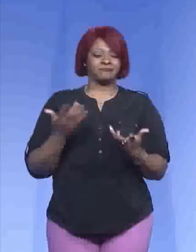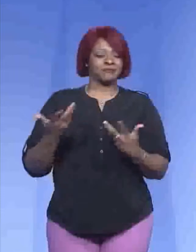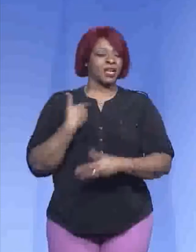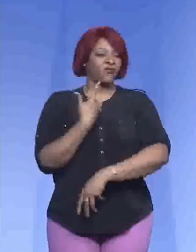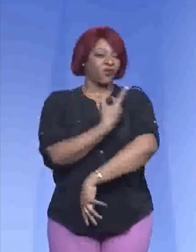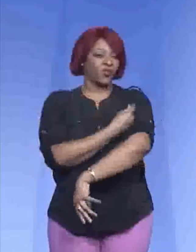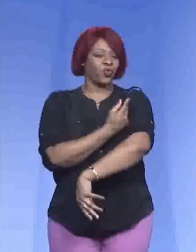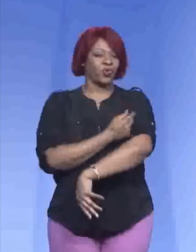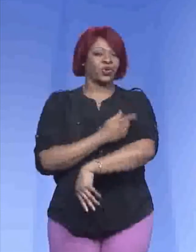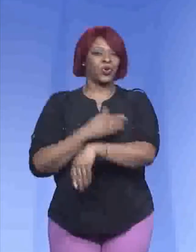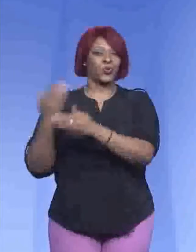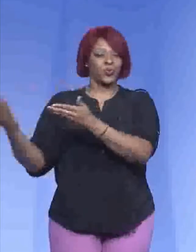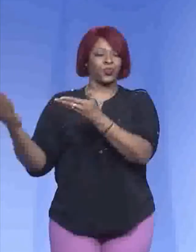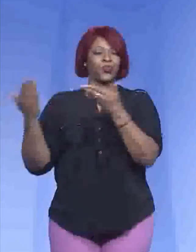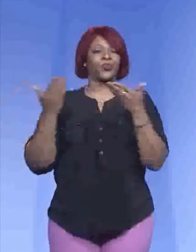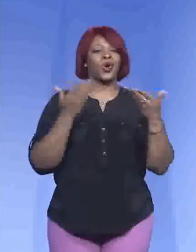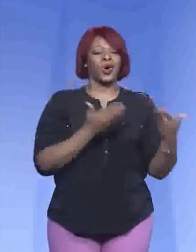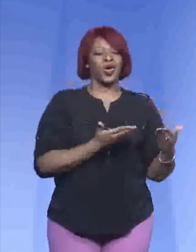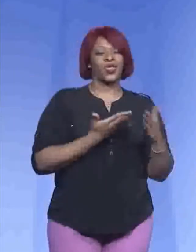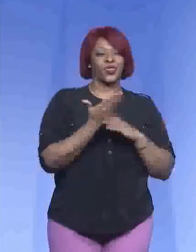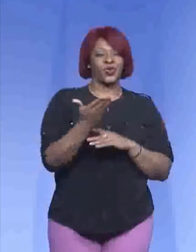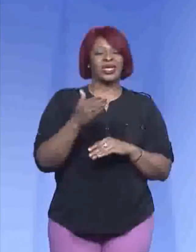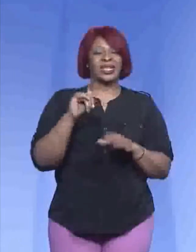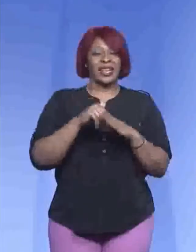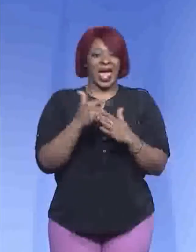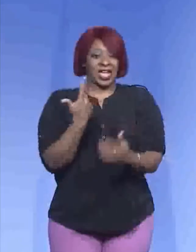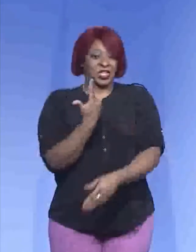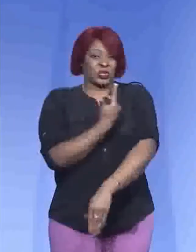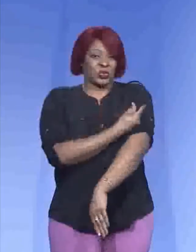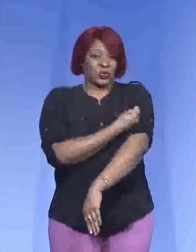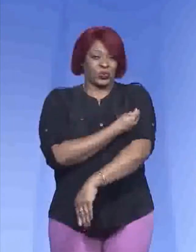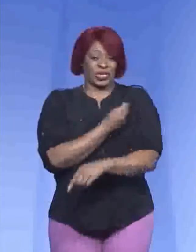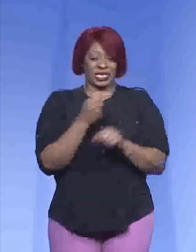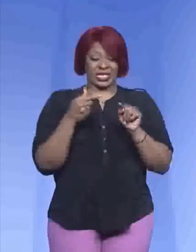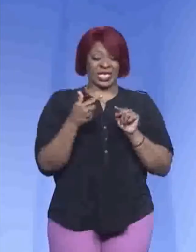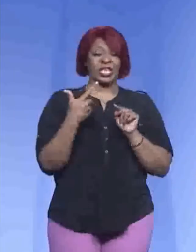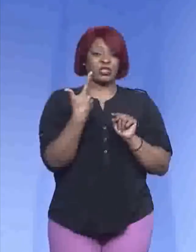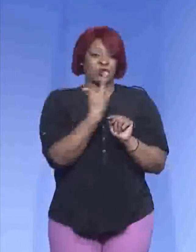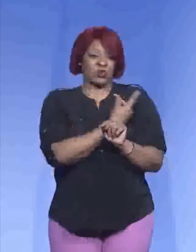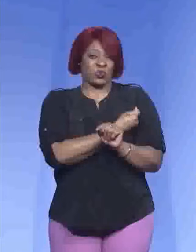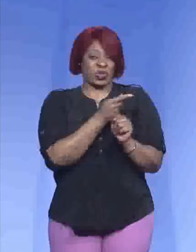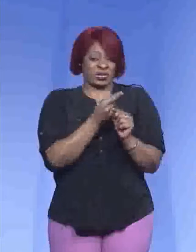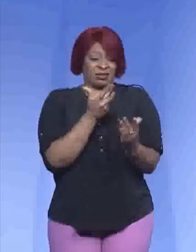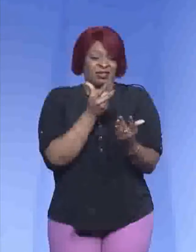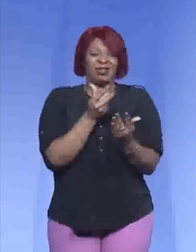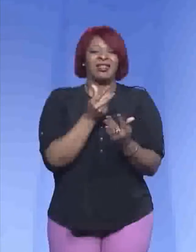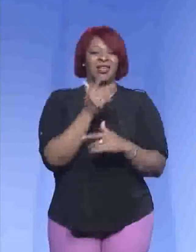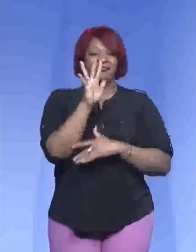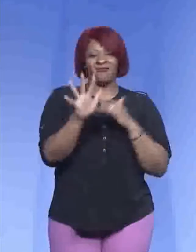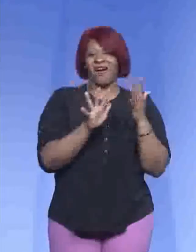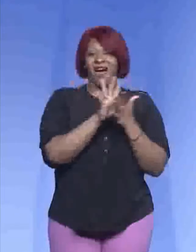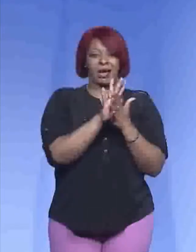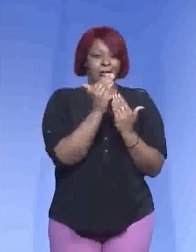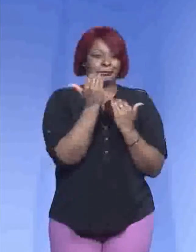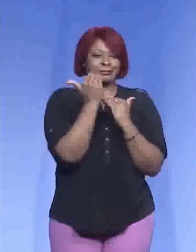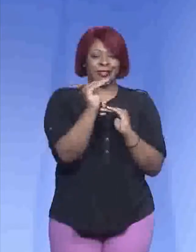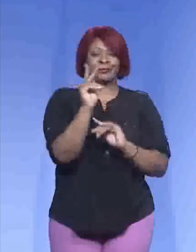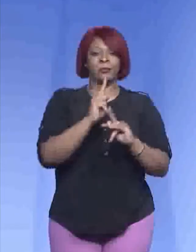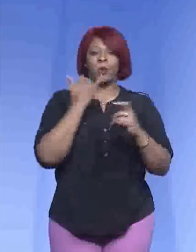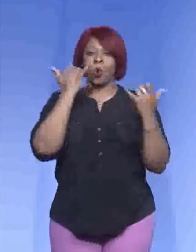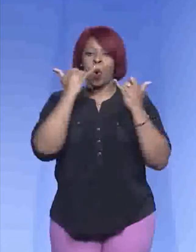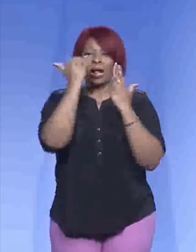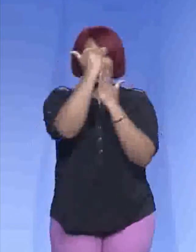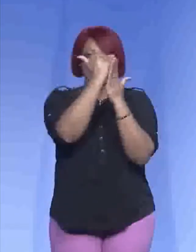doses that are drawn into a syringe. Once they are in the syringe, you only have 5 hours to administer those. And that's where we're calling people who are on the